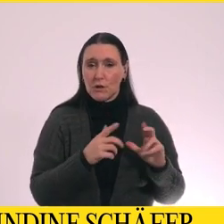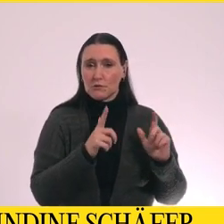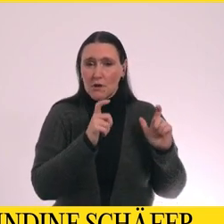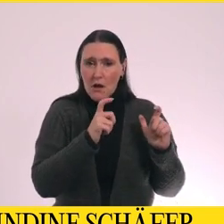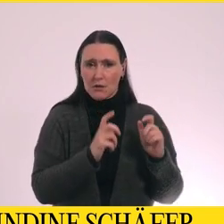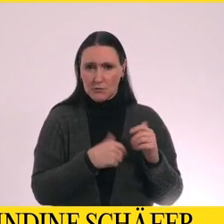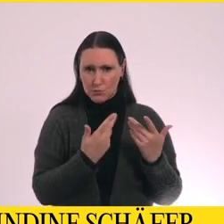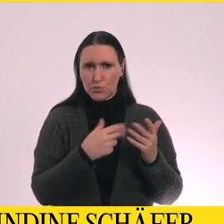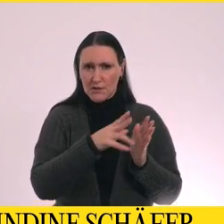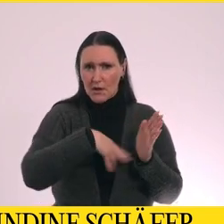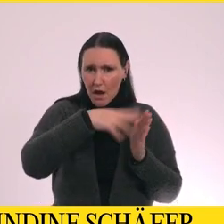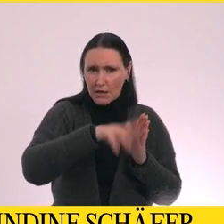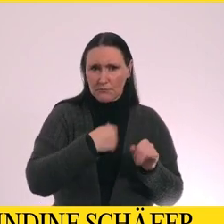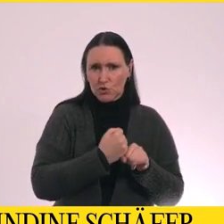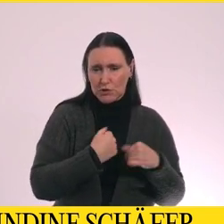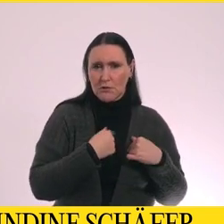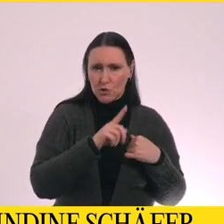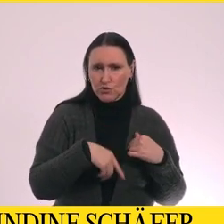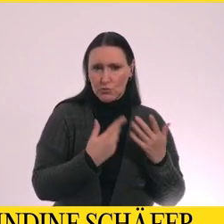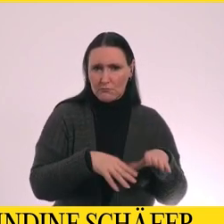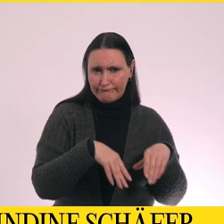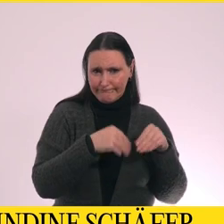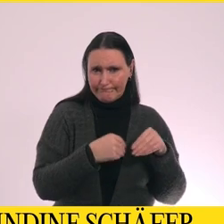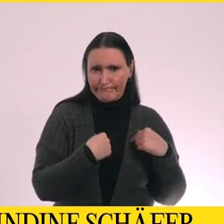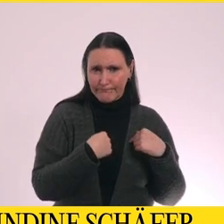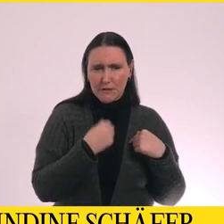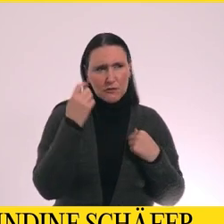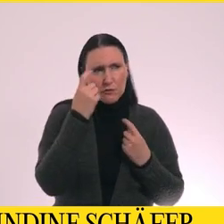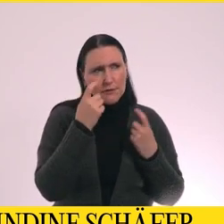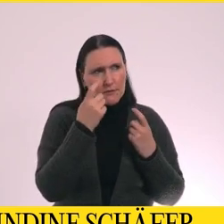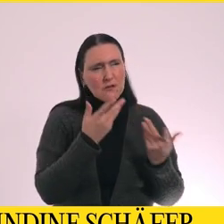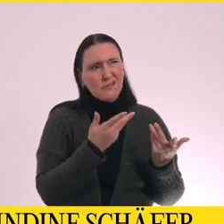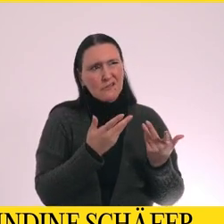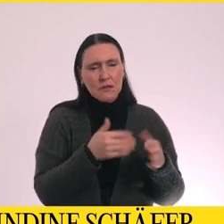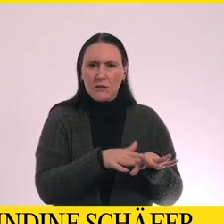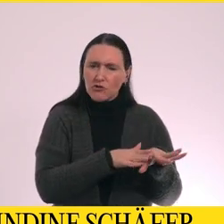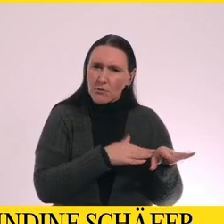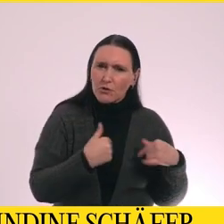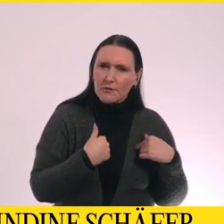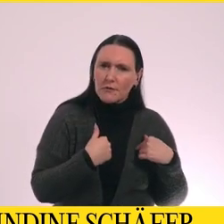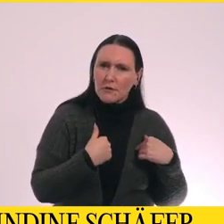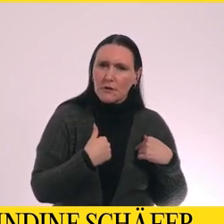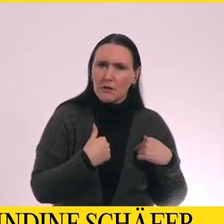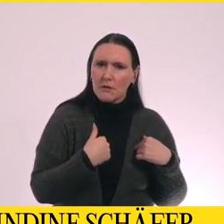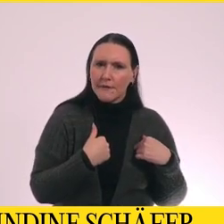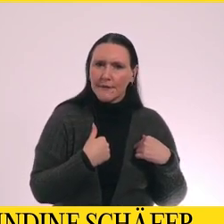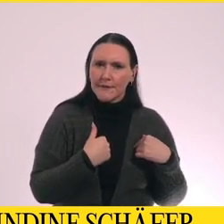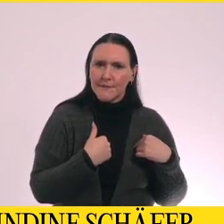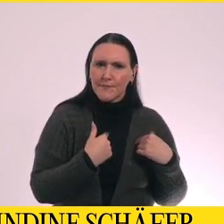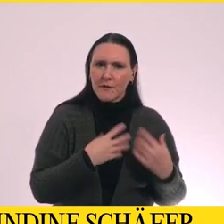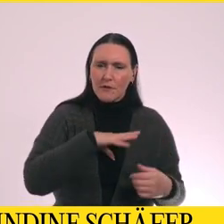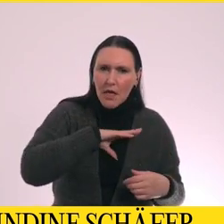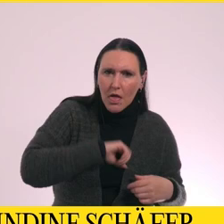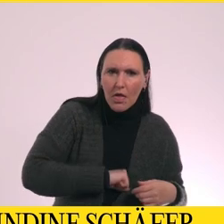that. How to face emotions like rage, like frustration,